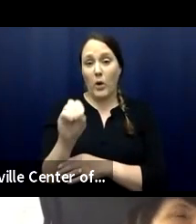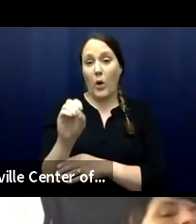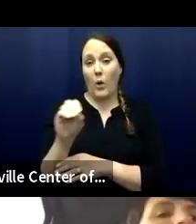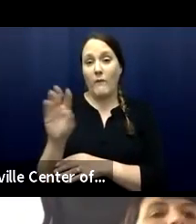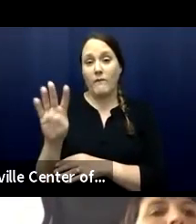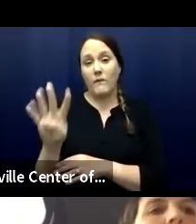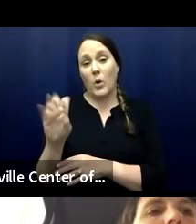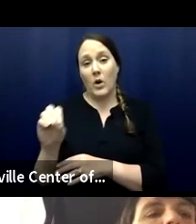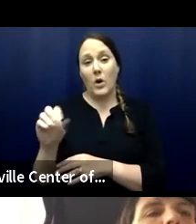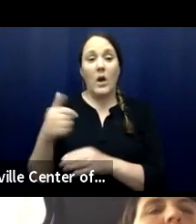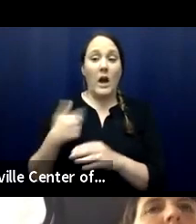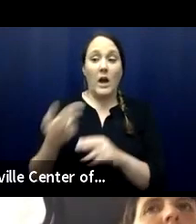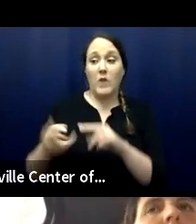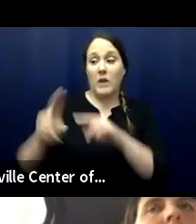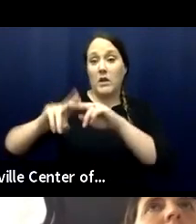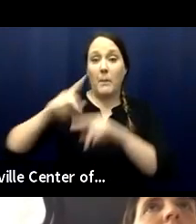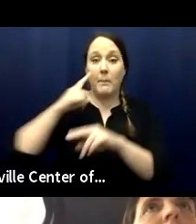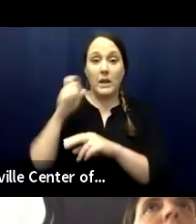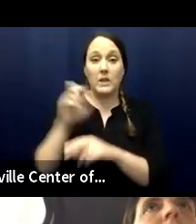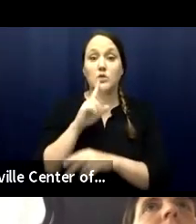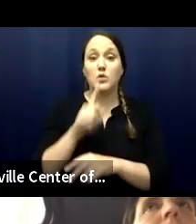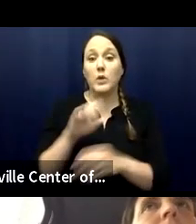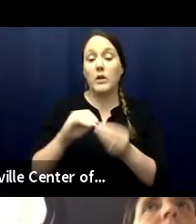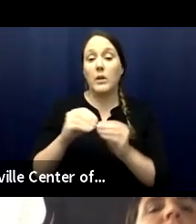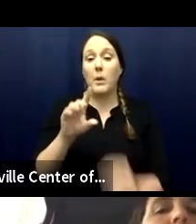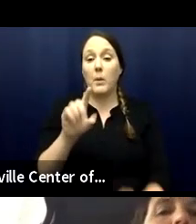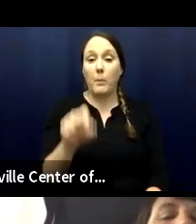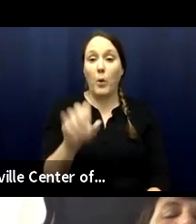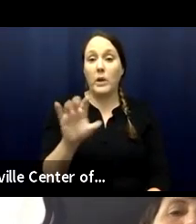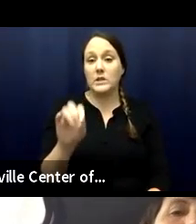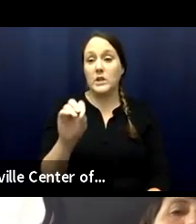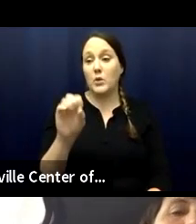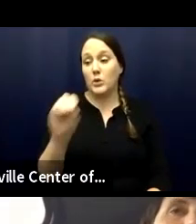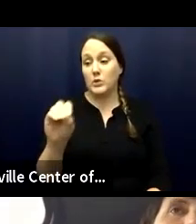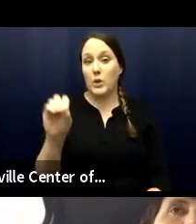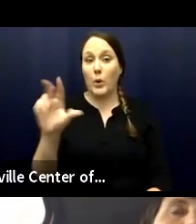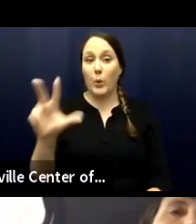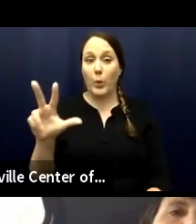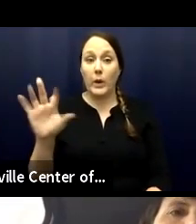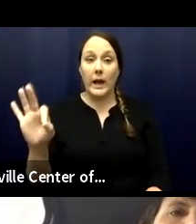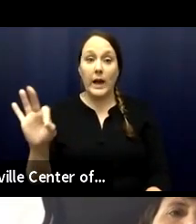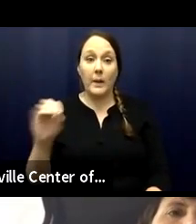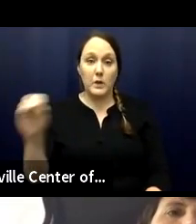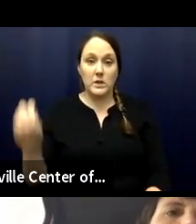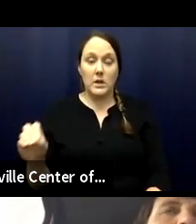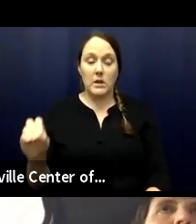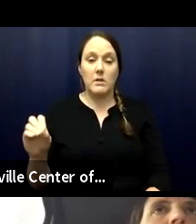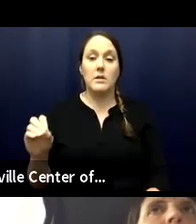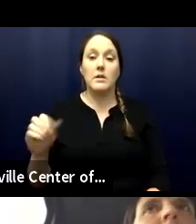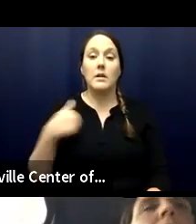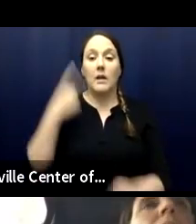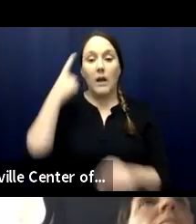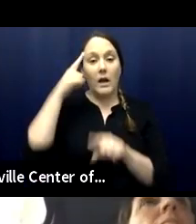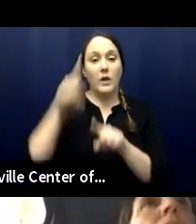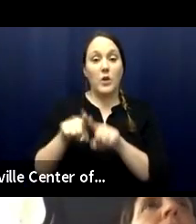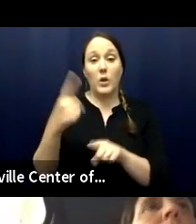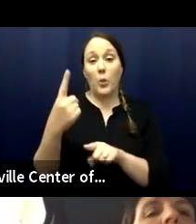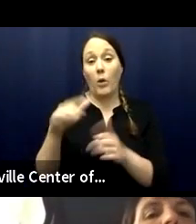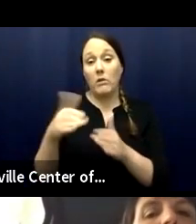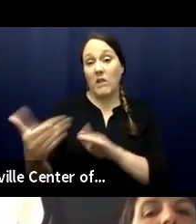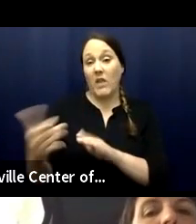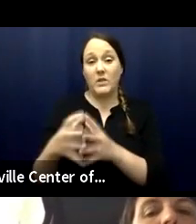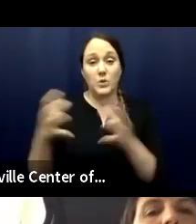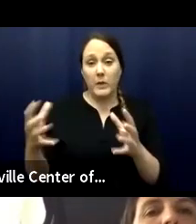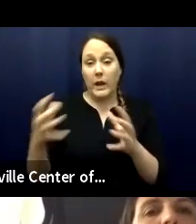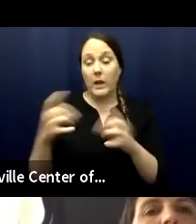I rounded it up because the actual number is 0.0039%. And I agree that even one death is too much,